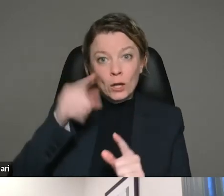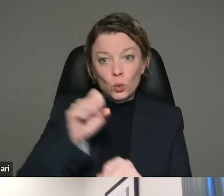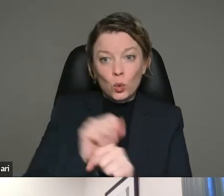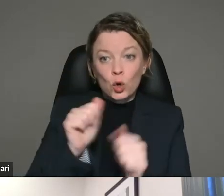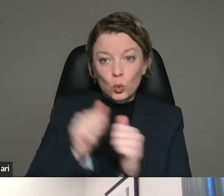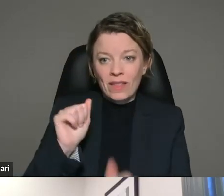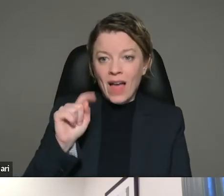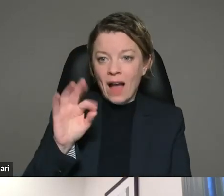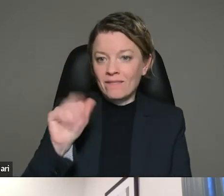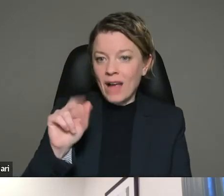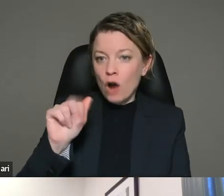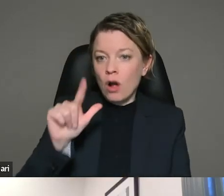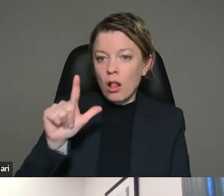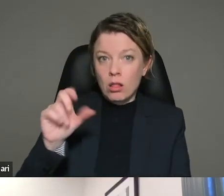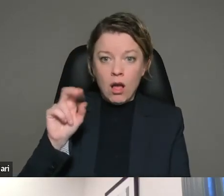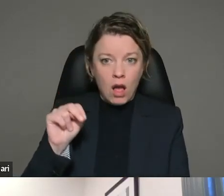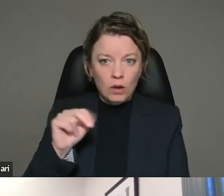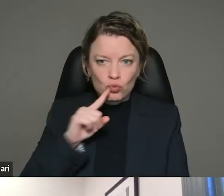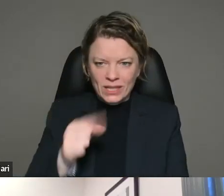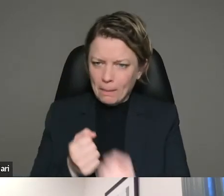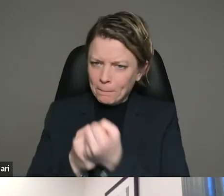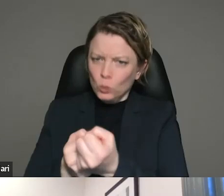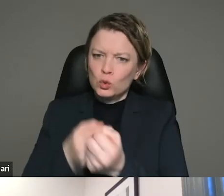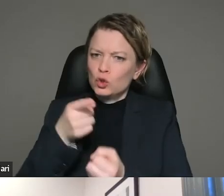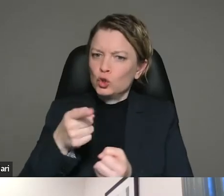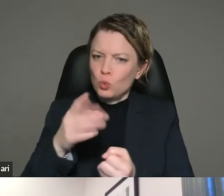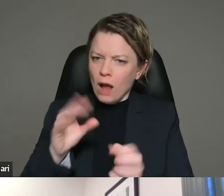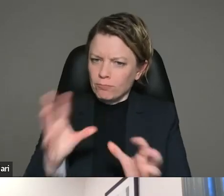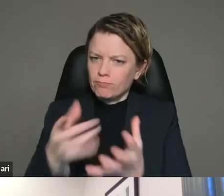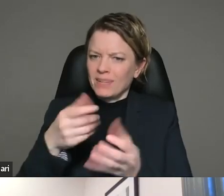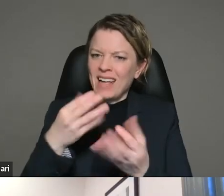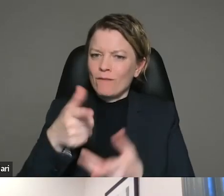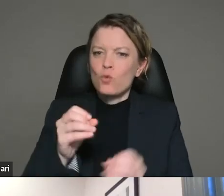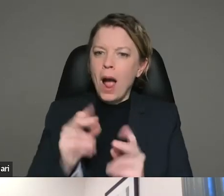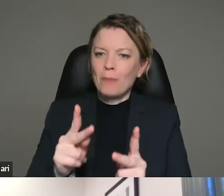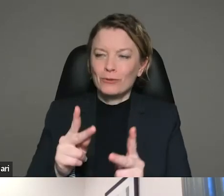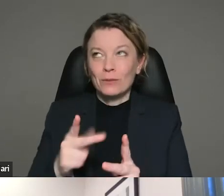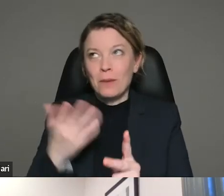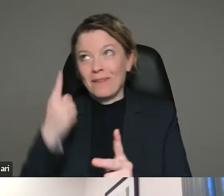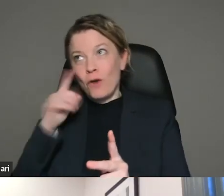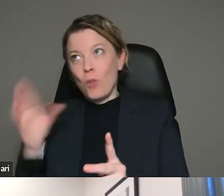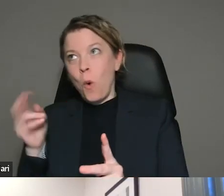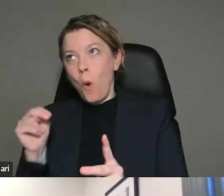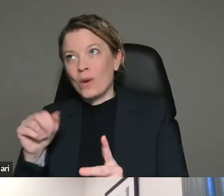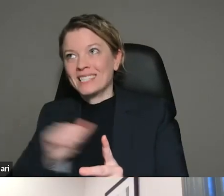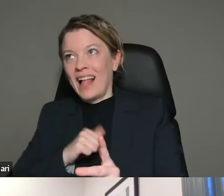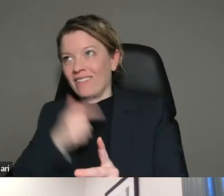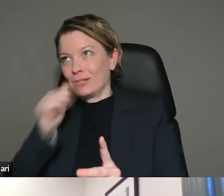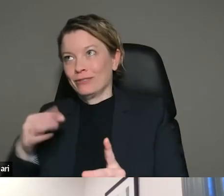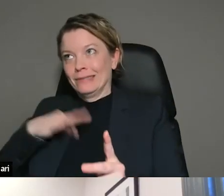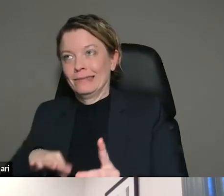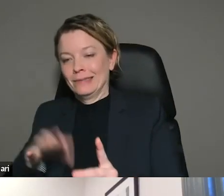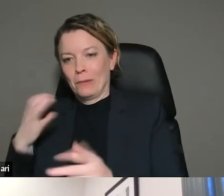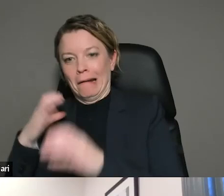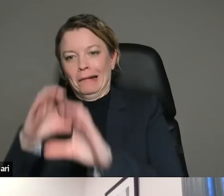Farallon really boosted you and gave you opportunities, perhaps out of their own self-interest, but nonetheless, that really helped you